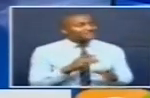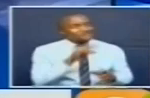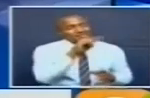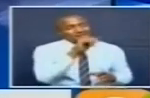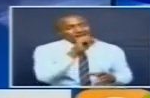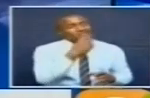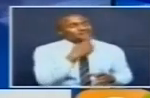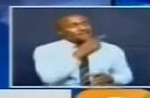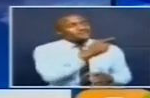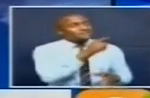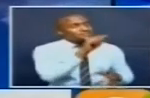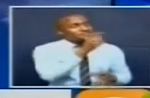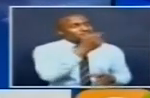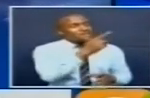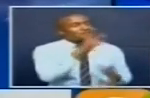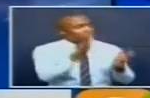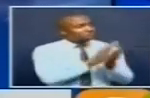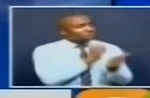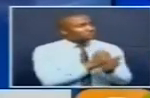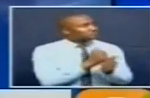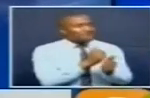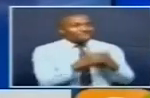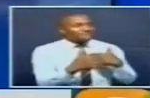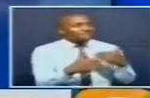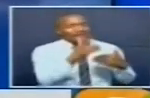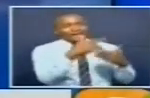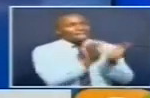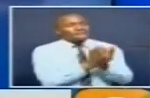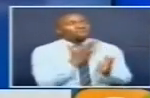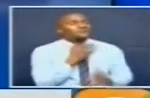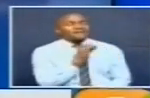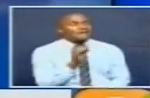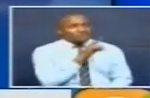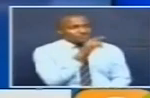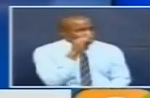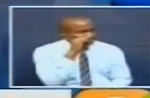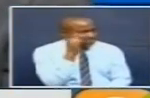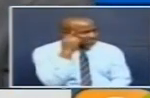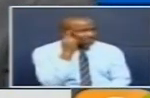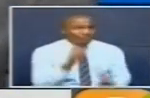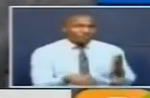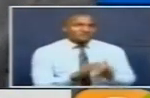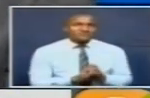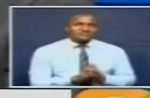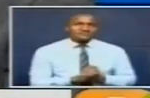this tender again terminated. They're not comfortable with Allegra. What do you do? I think what they said was